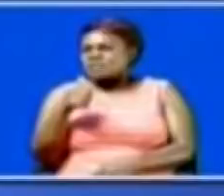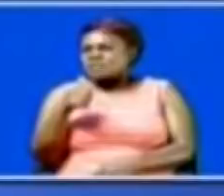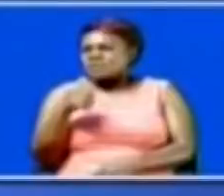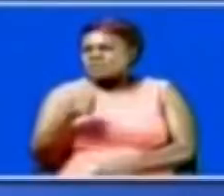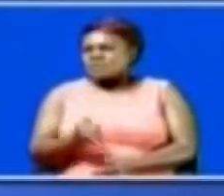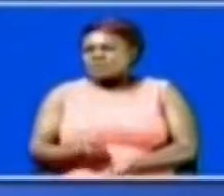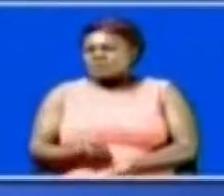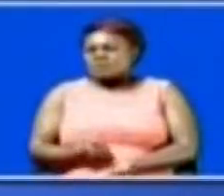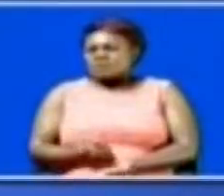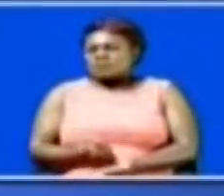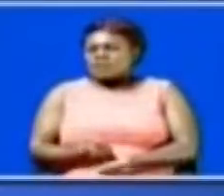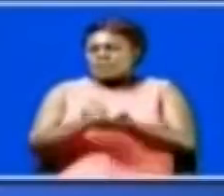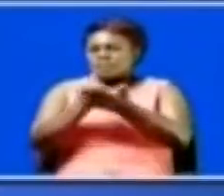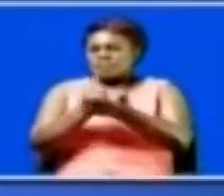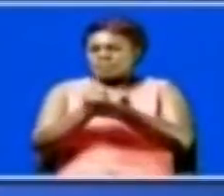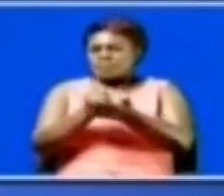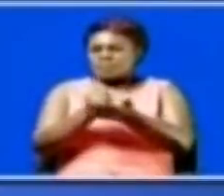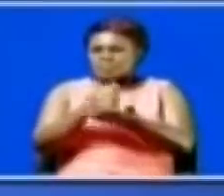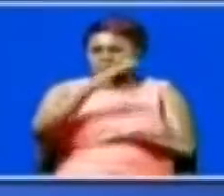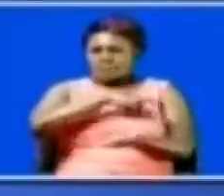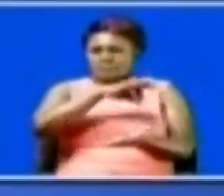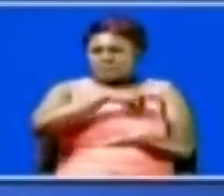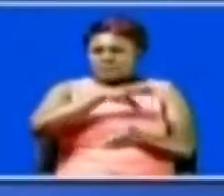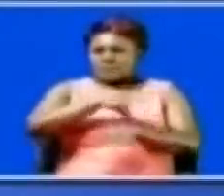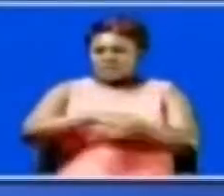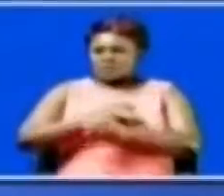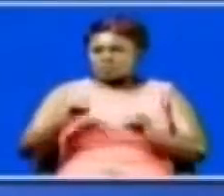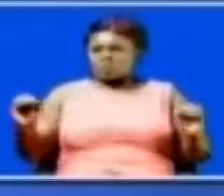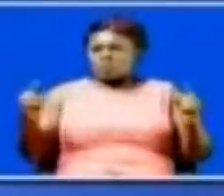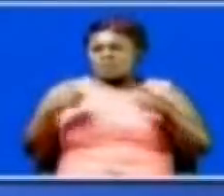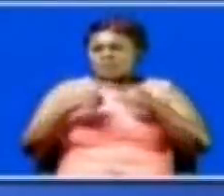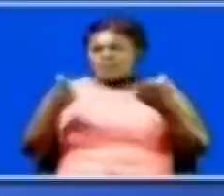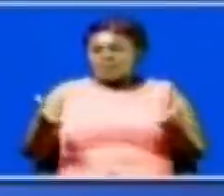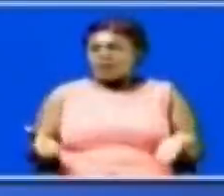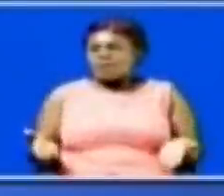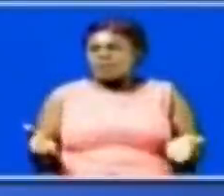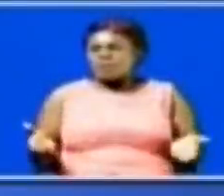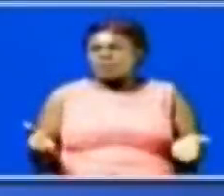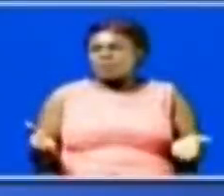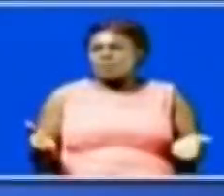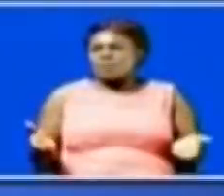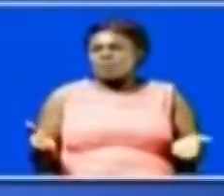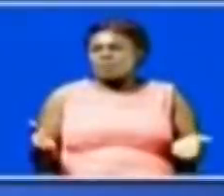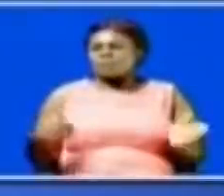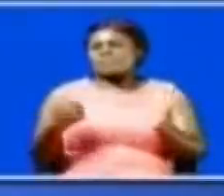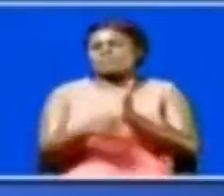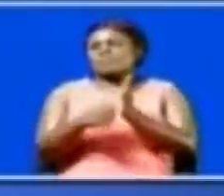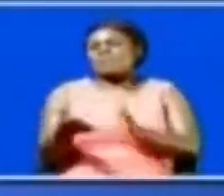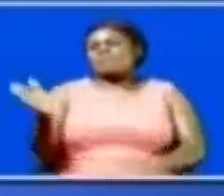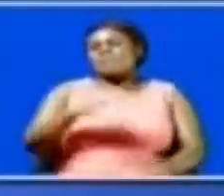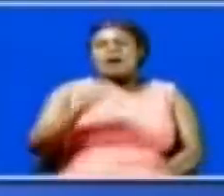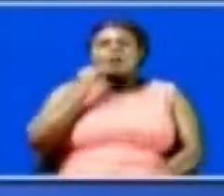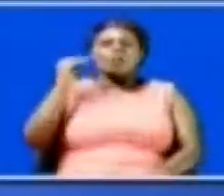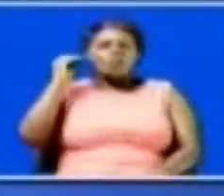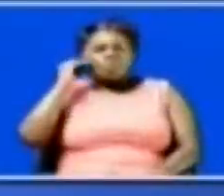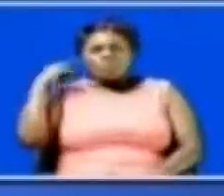an economic return. And now the chickens begin to come home to roost. So this is